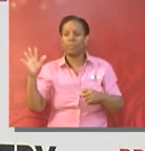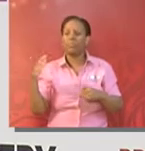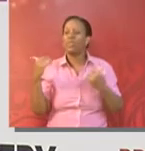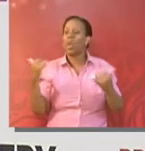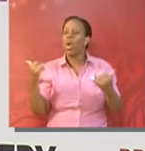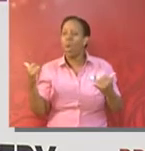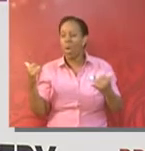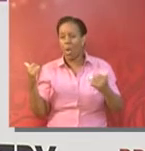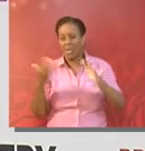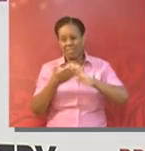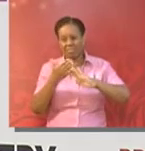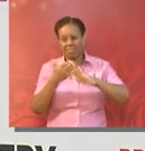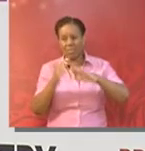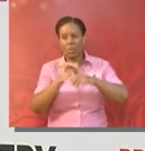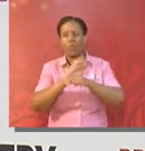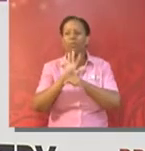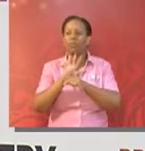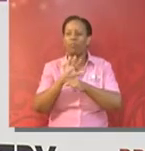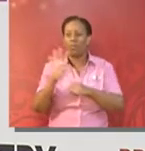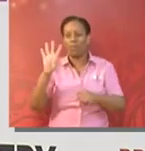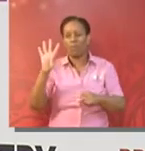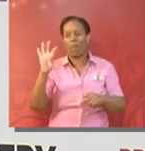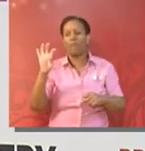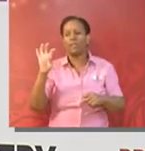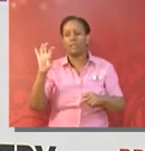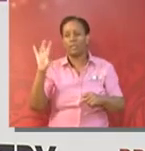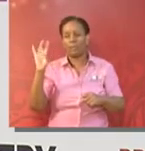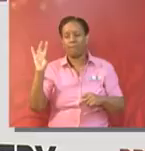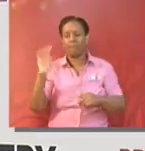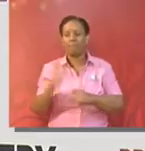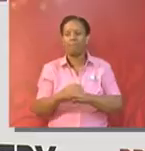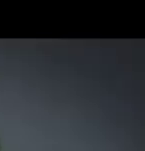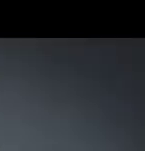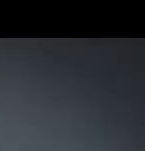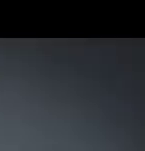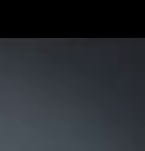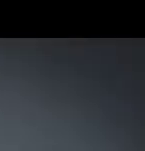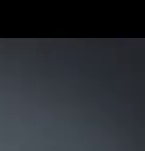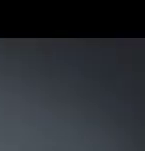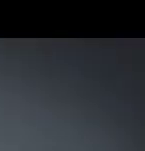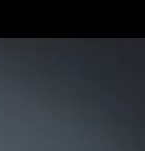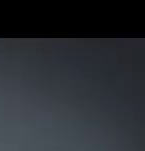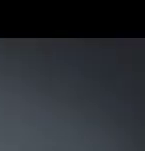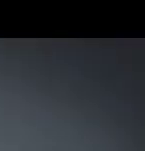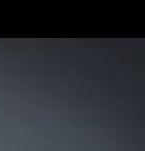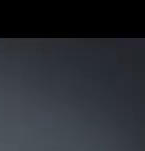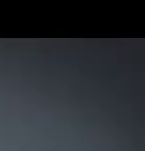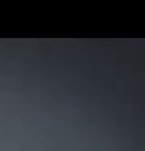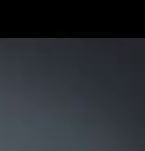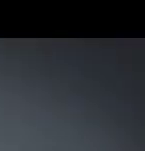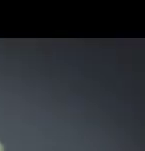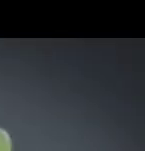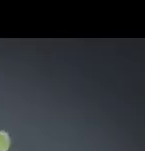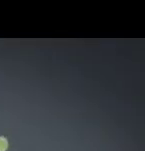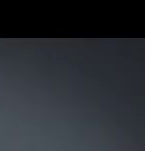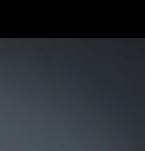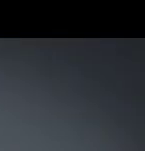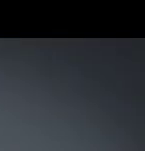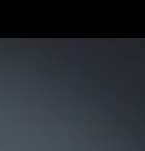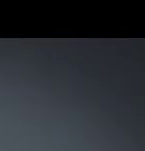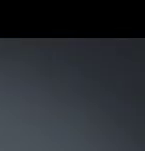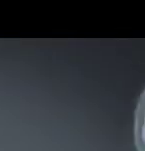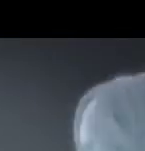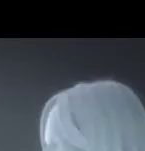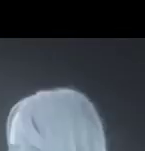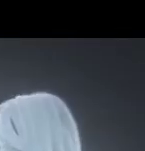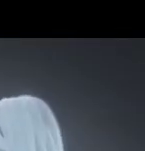Chief Medical Officer Dr. Roshan Parasram says data for acute viral illness show a similar trend to COVID-19, illustrating a